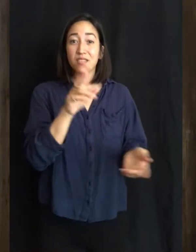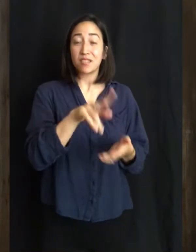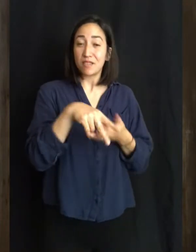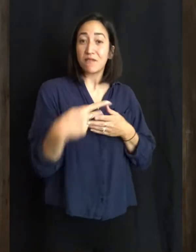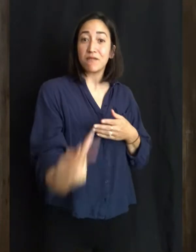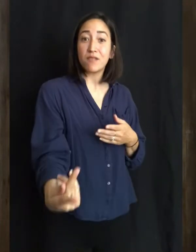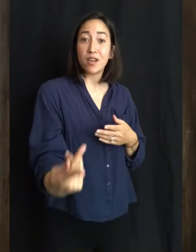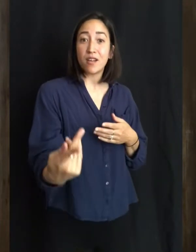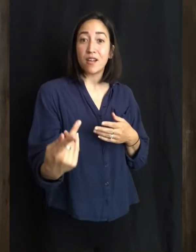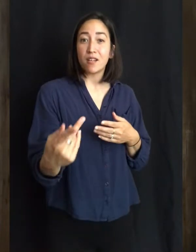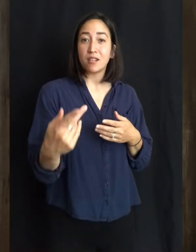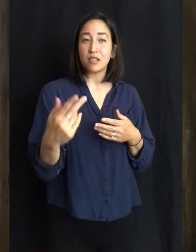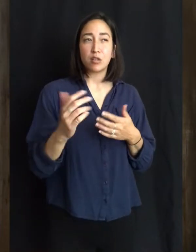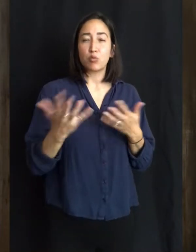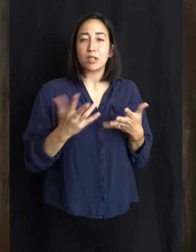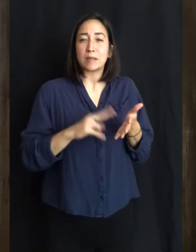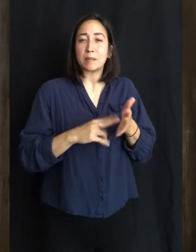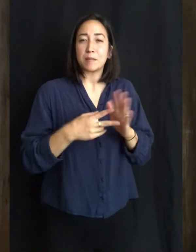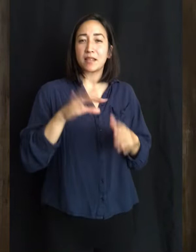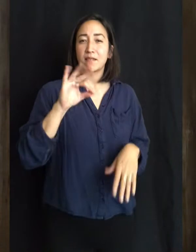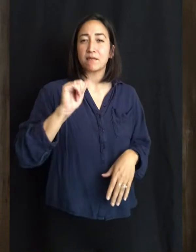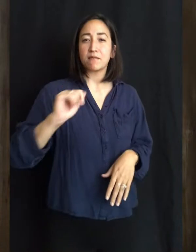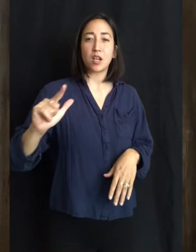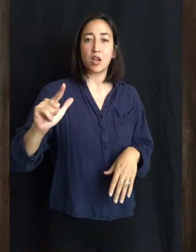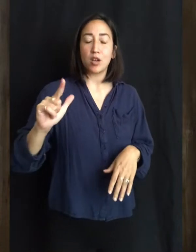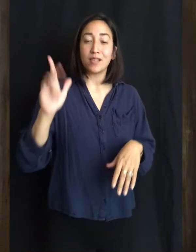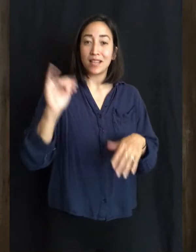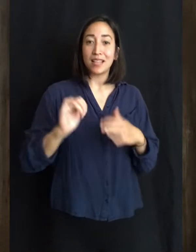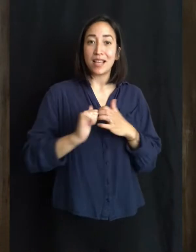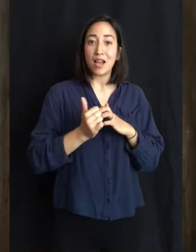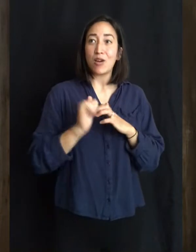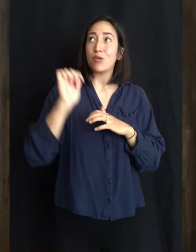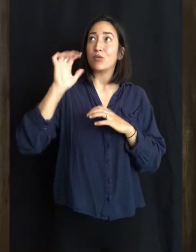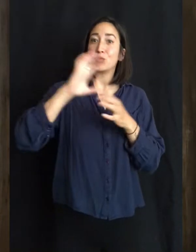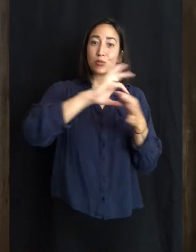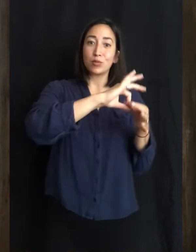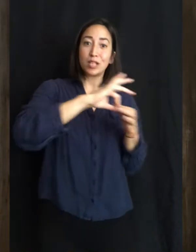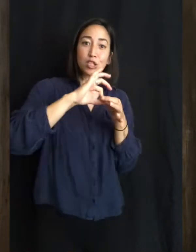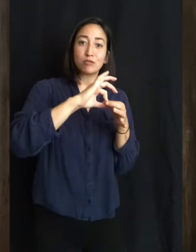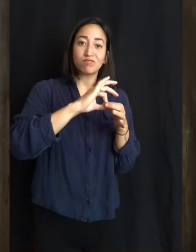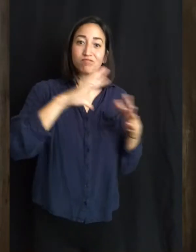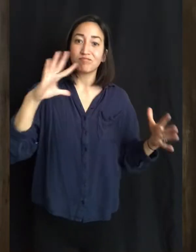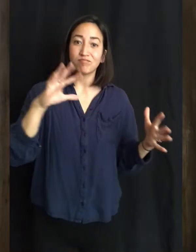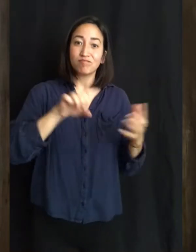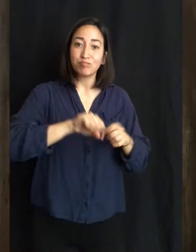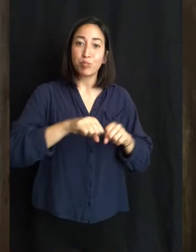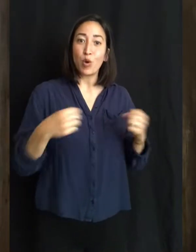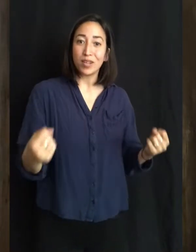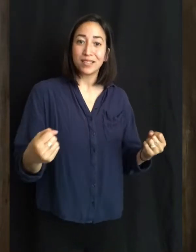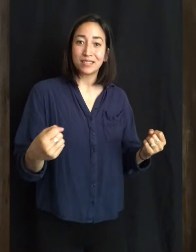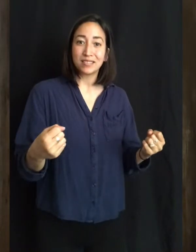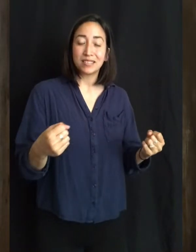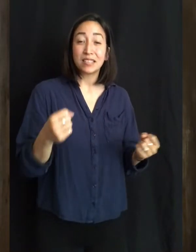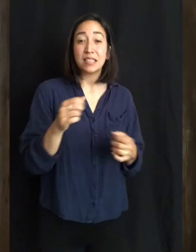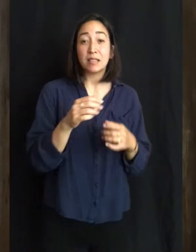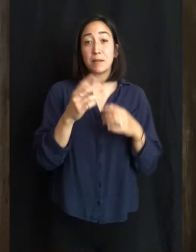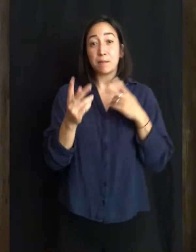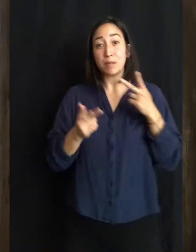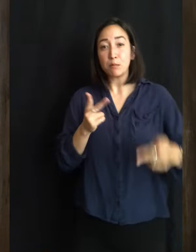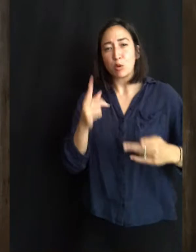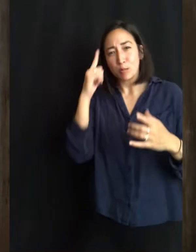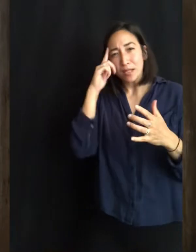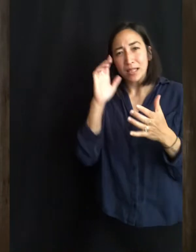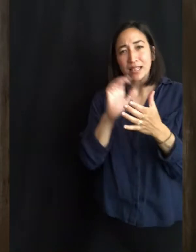is the fall? That brokenness of relationship with God. That humanity believed the lie from the enemy that God was